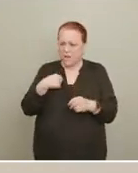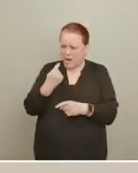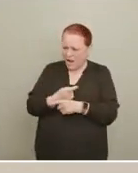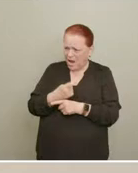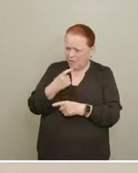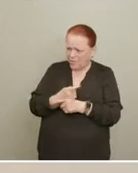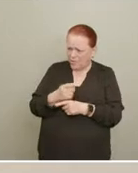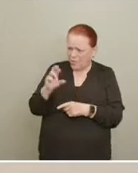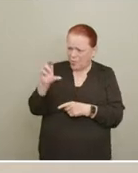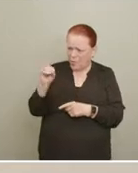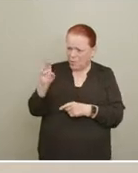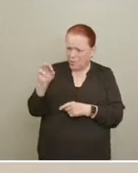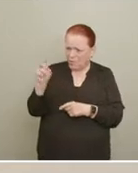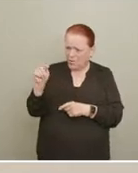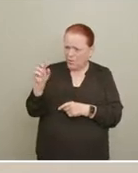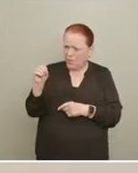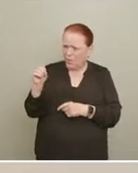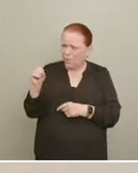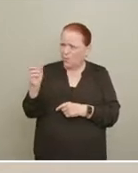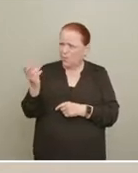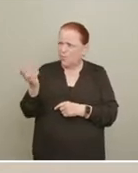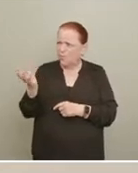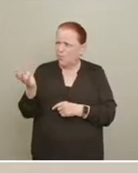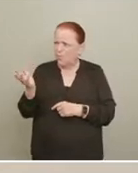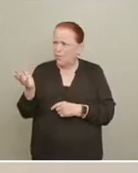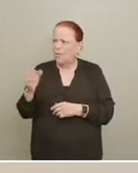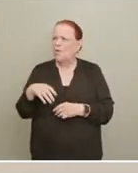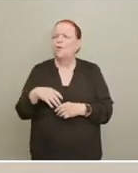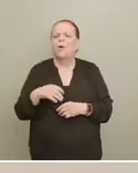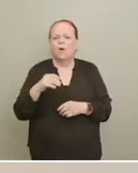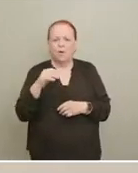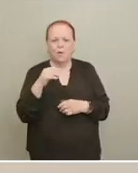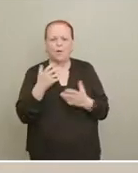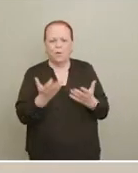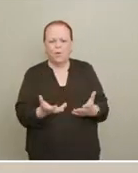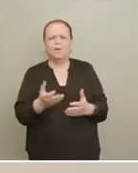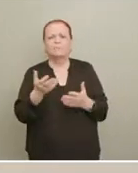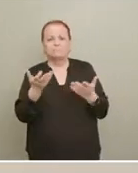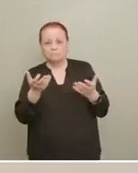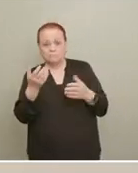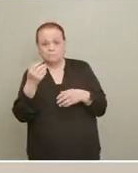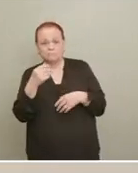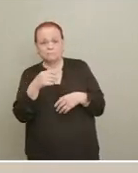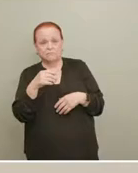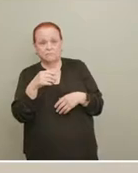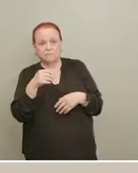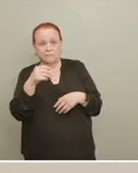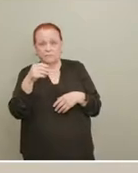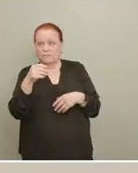Yeah, that's correct. Okay. So, Mr. Chairman, did you want to go first?